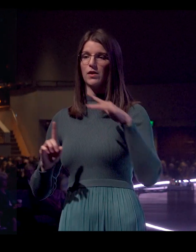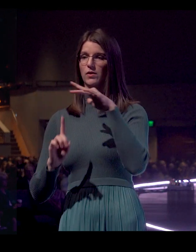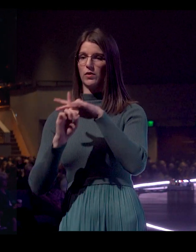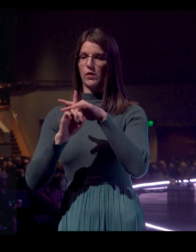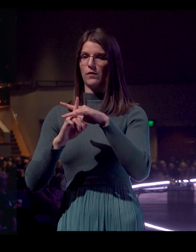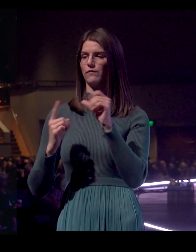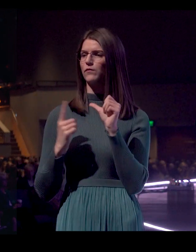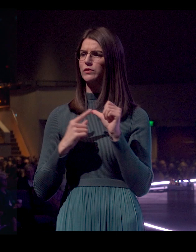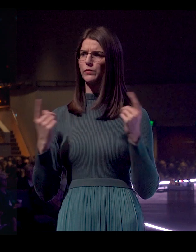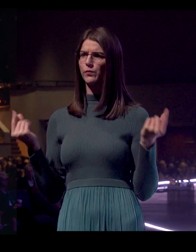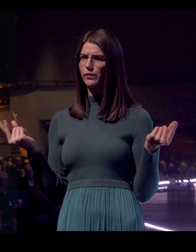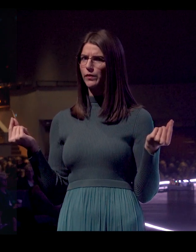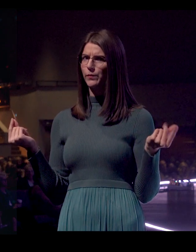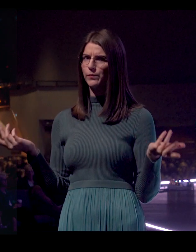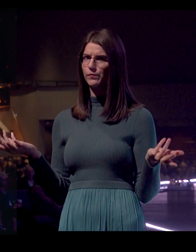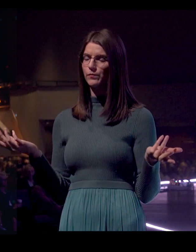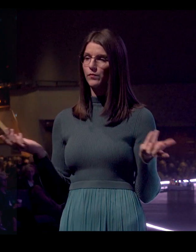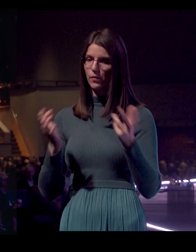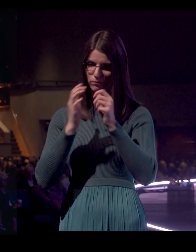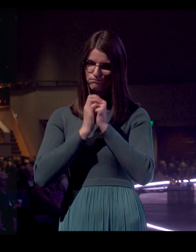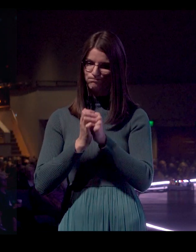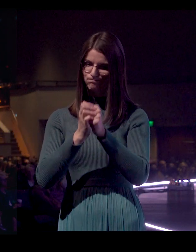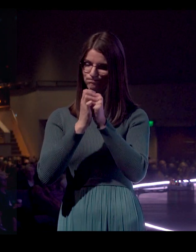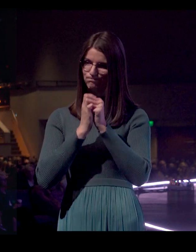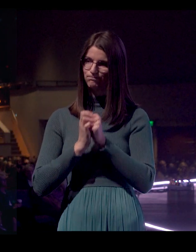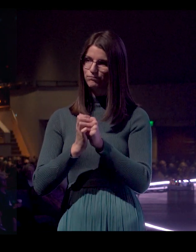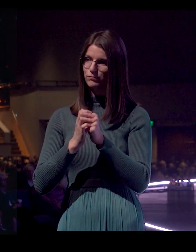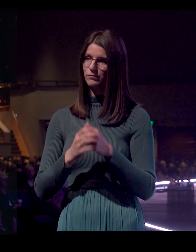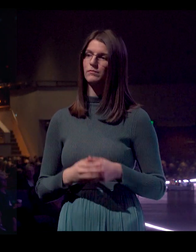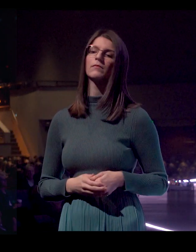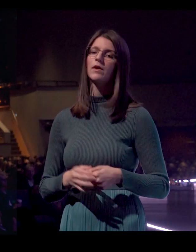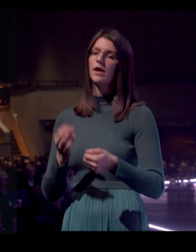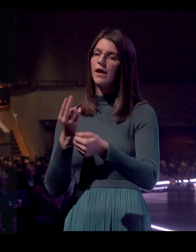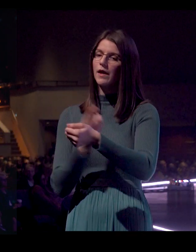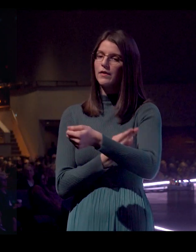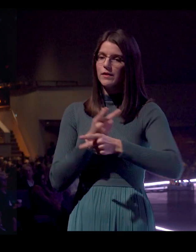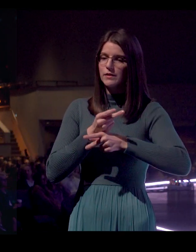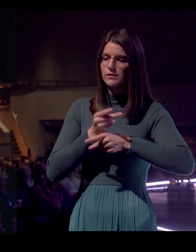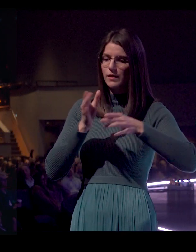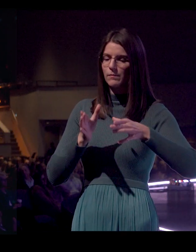the shepherds hear about who Jesus is, they